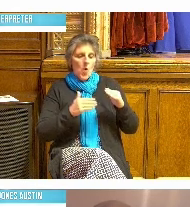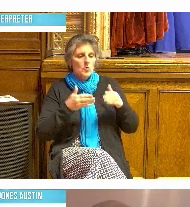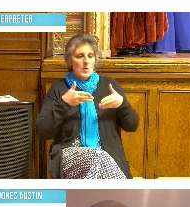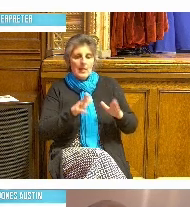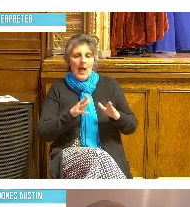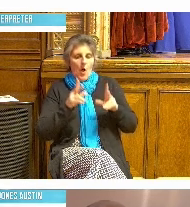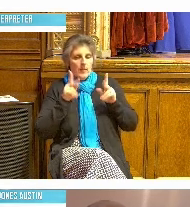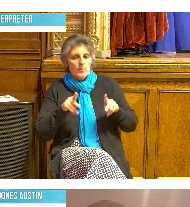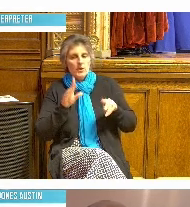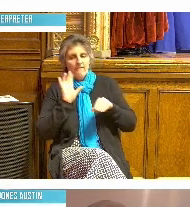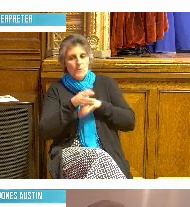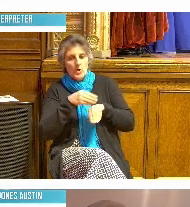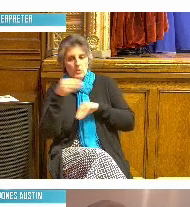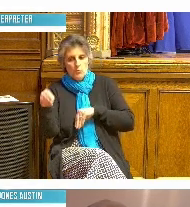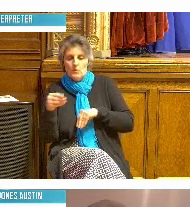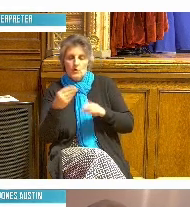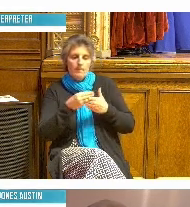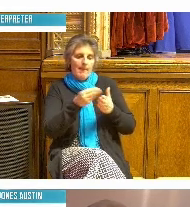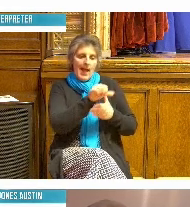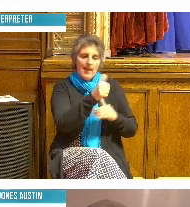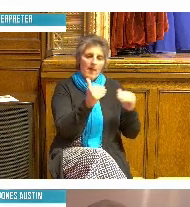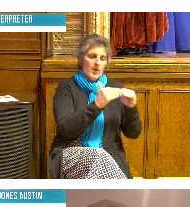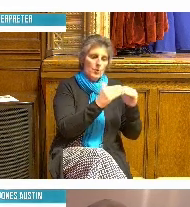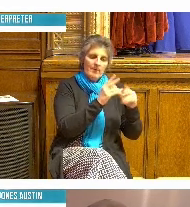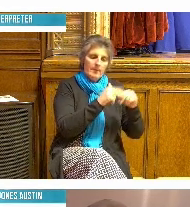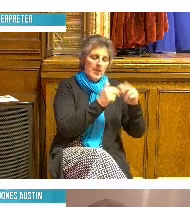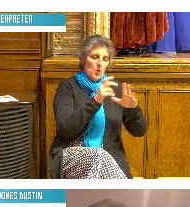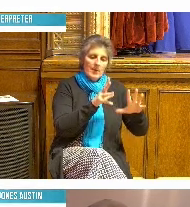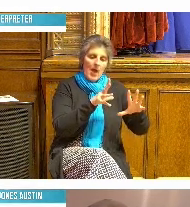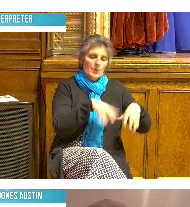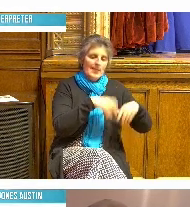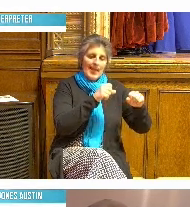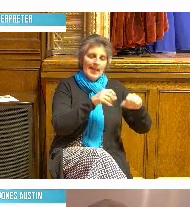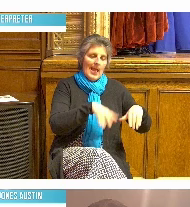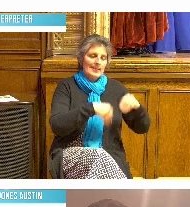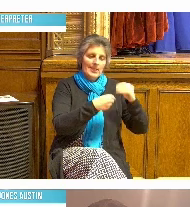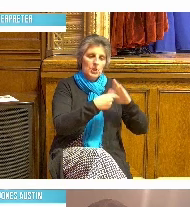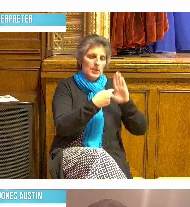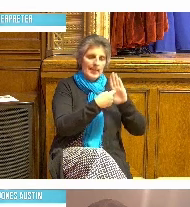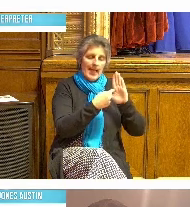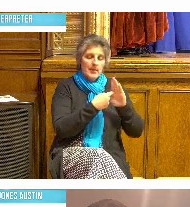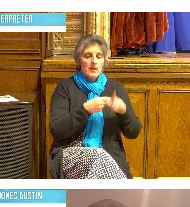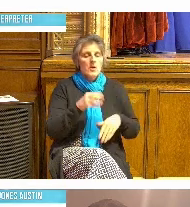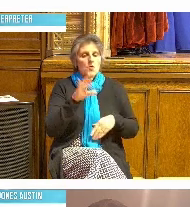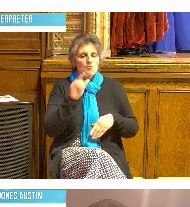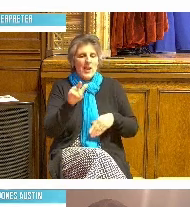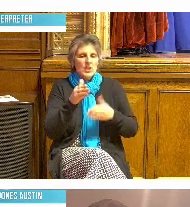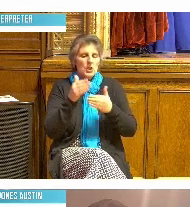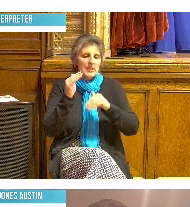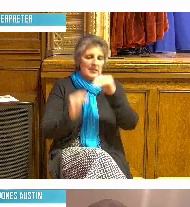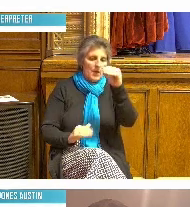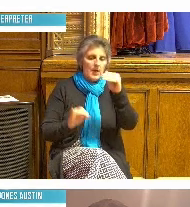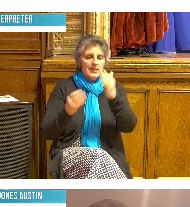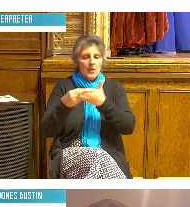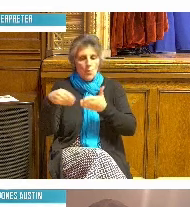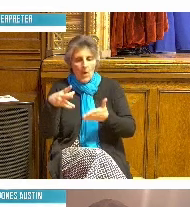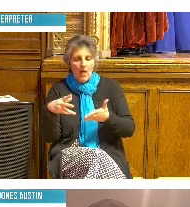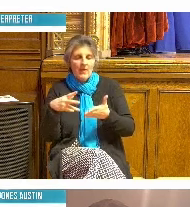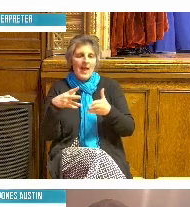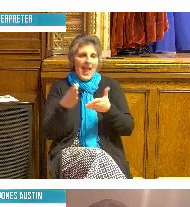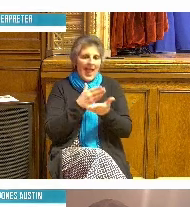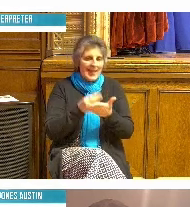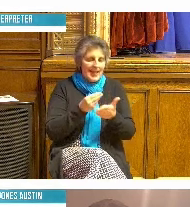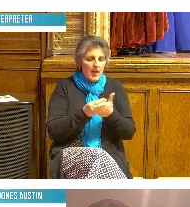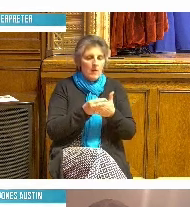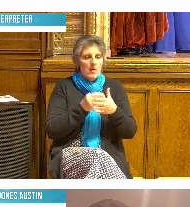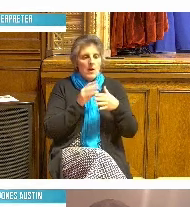owner to purchase an equivalent building without taking on additional debt. Racial disparities in wealth and income, combined with